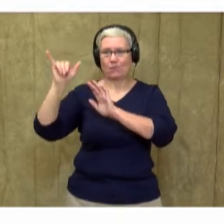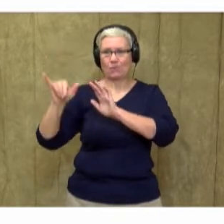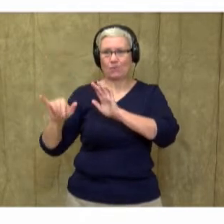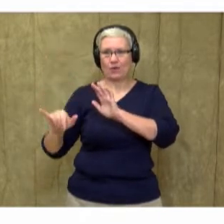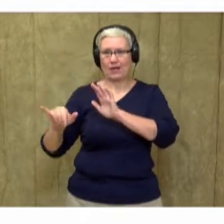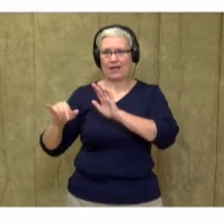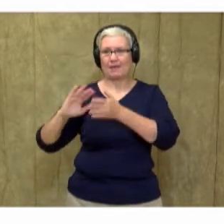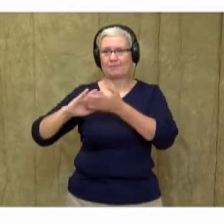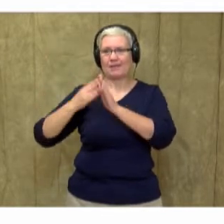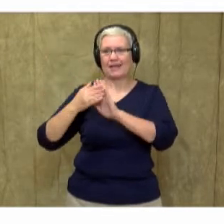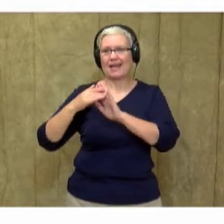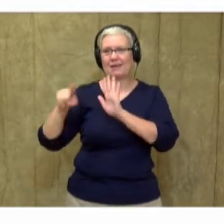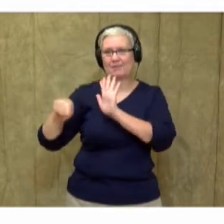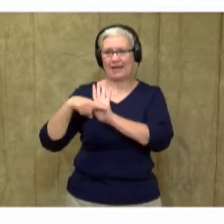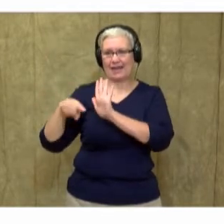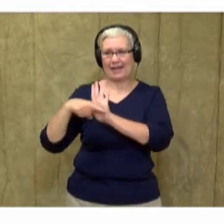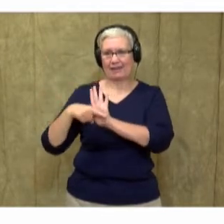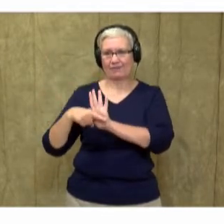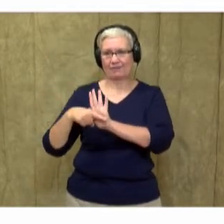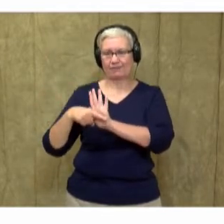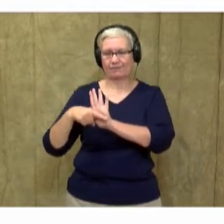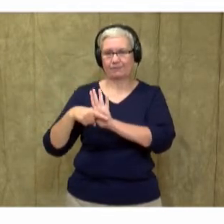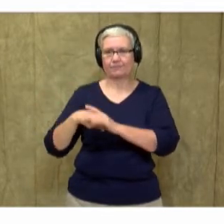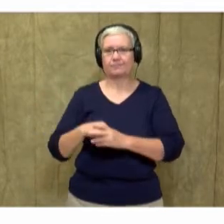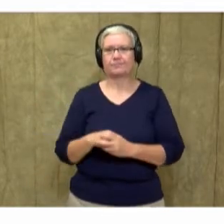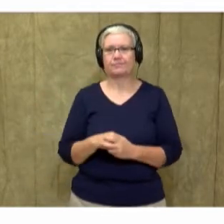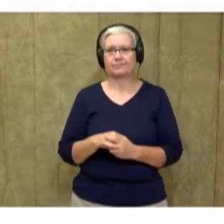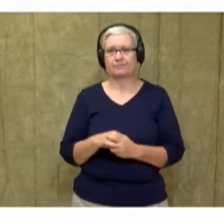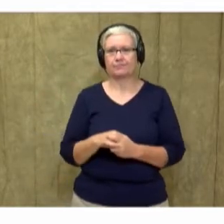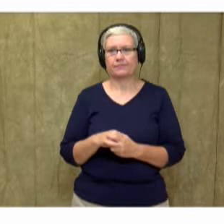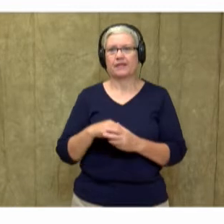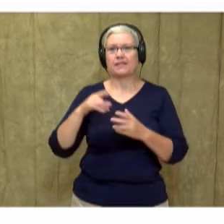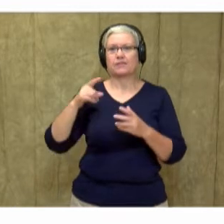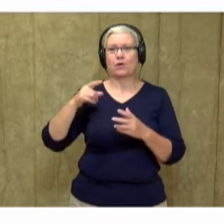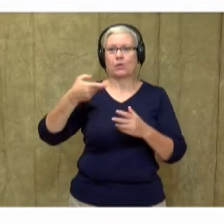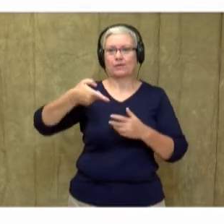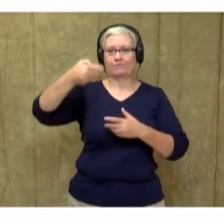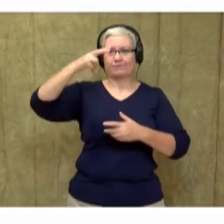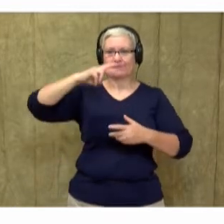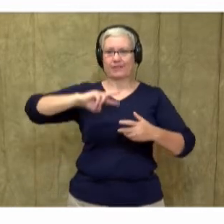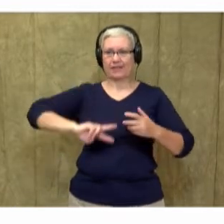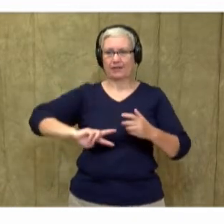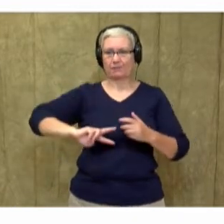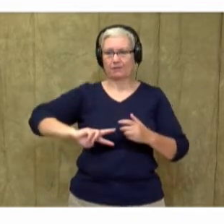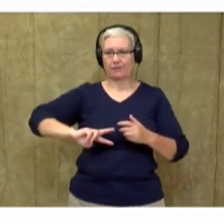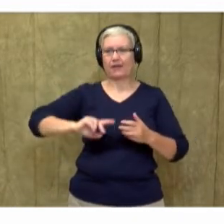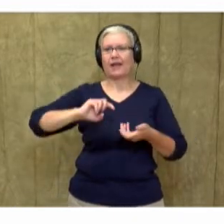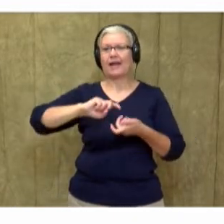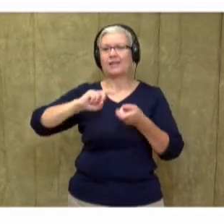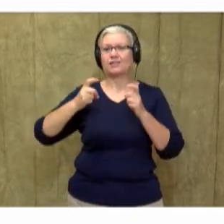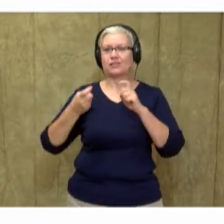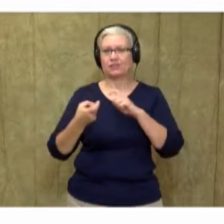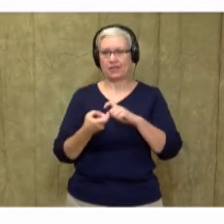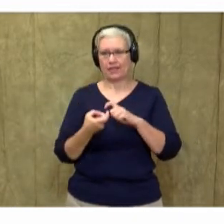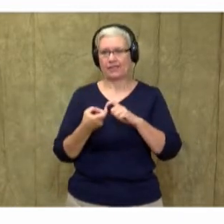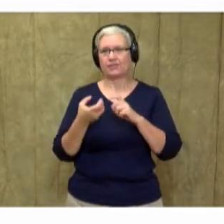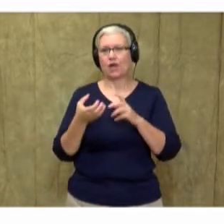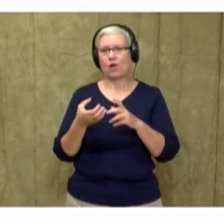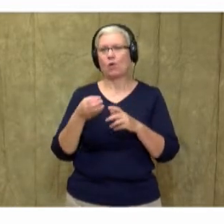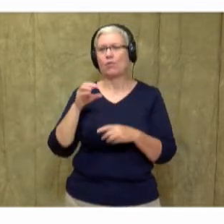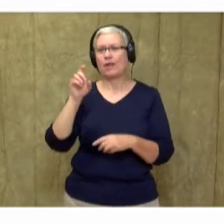negative. Okay, so that negative value flipped our graph and then changed all of the corresponding output